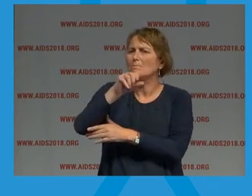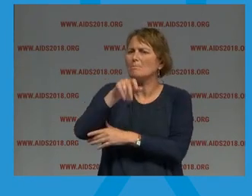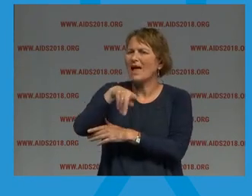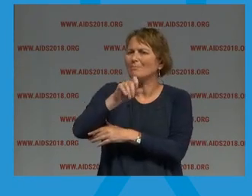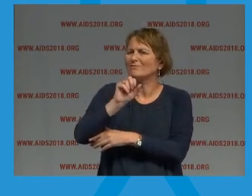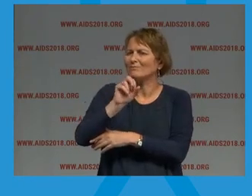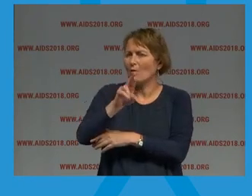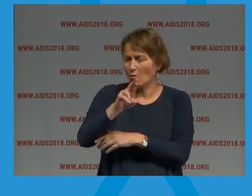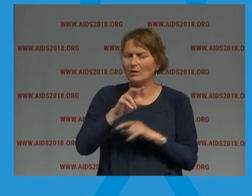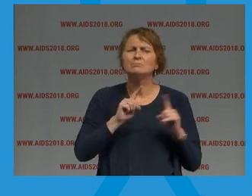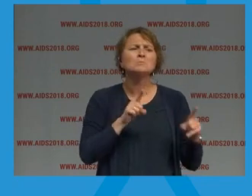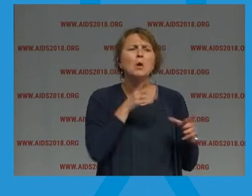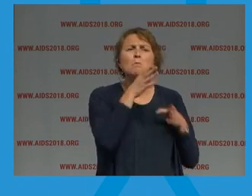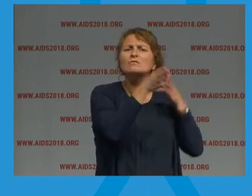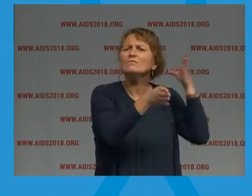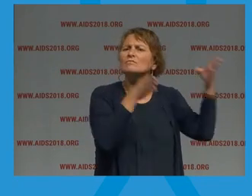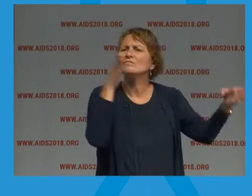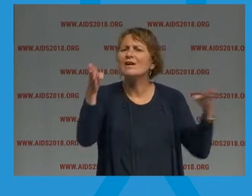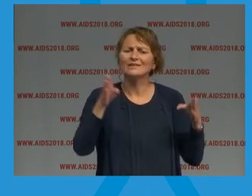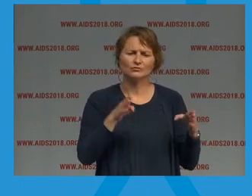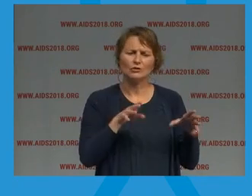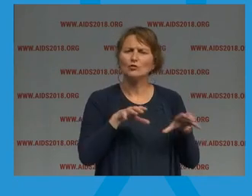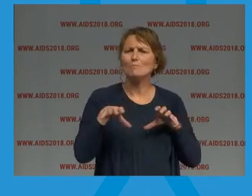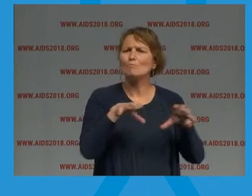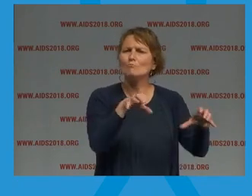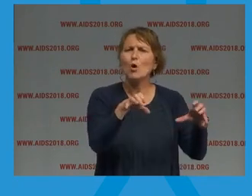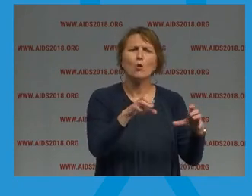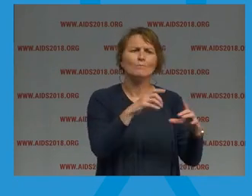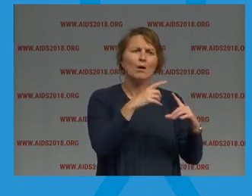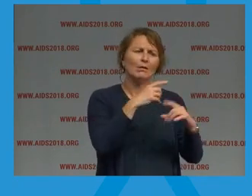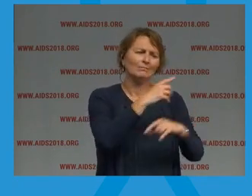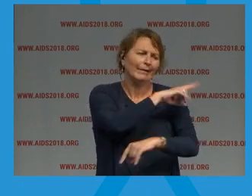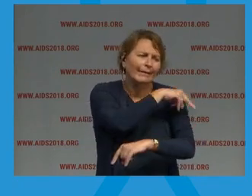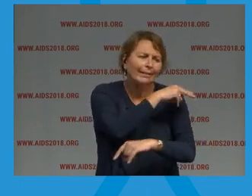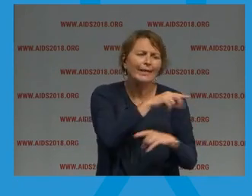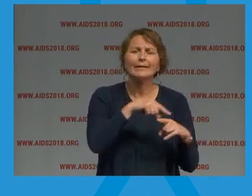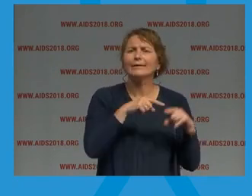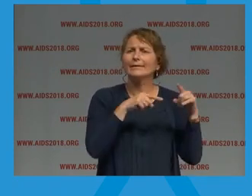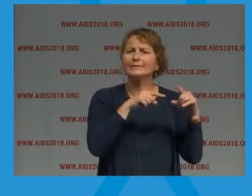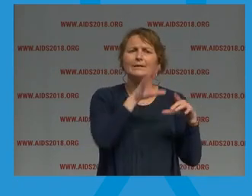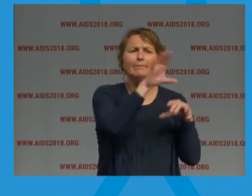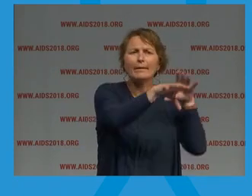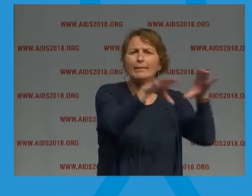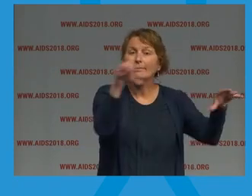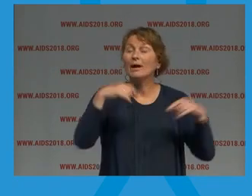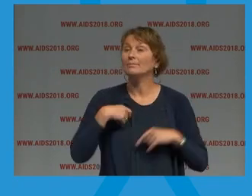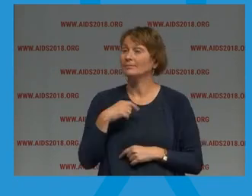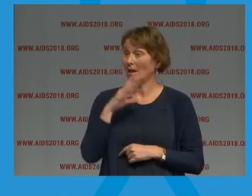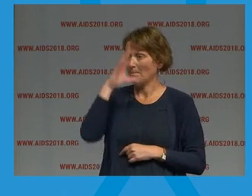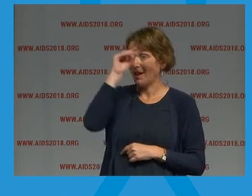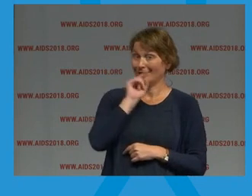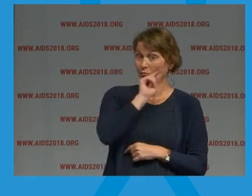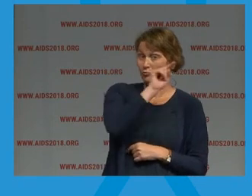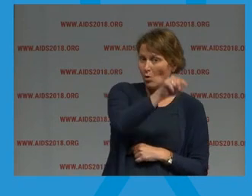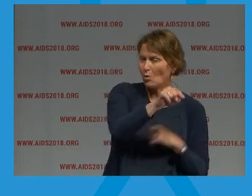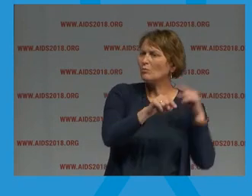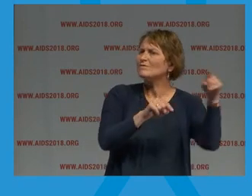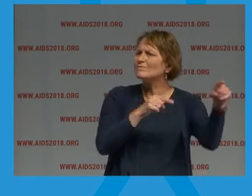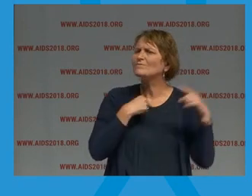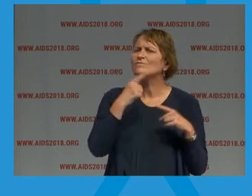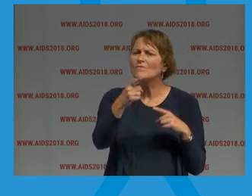clinics where young men were coming for education on sexuality, coming for medical